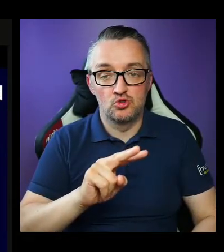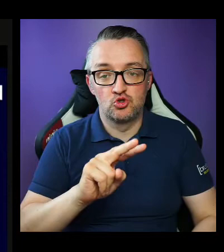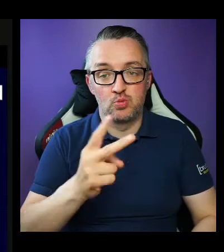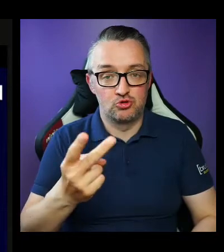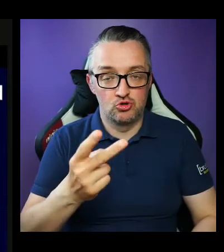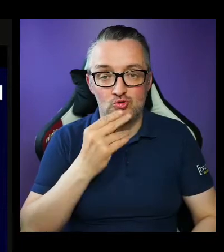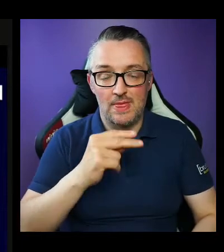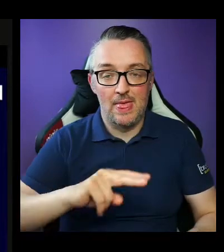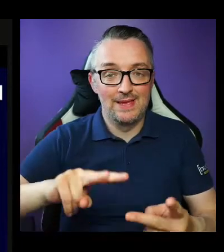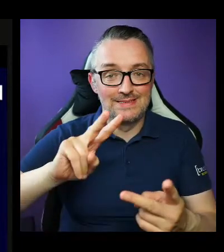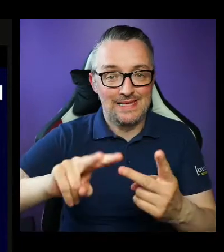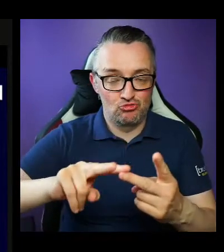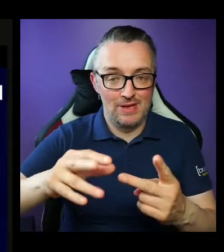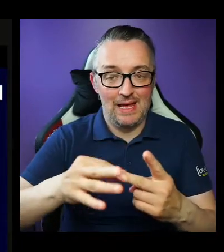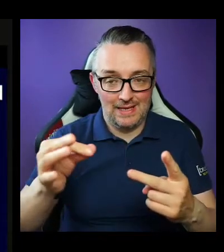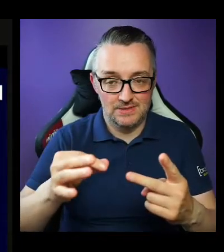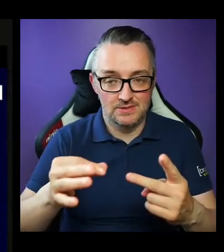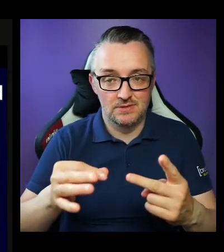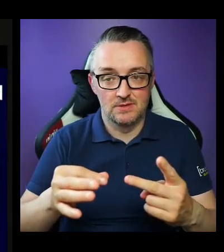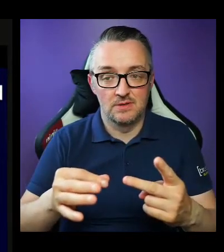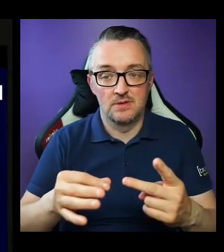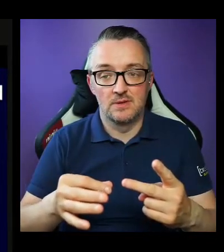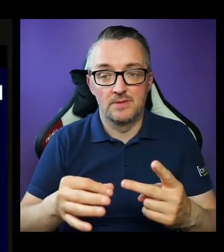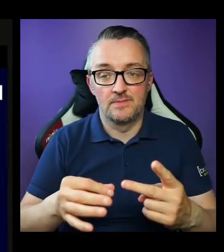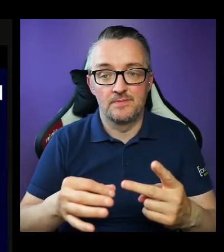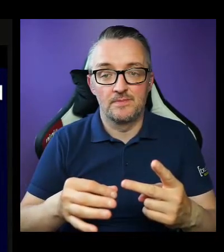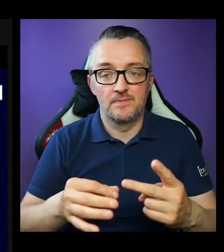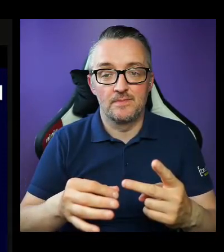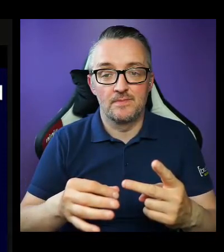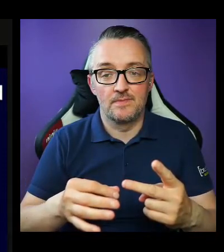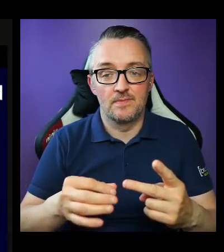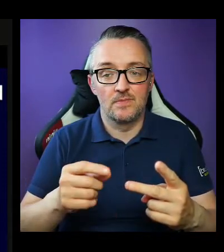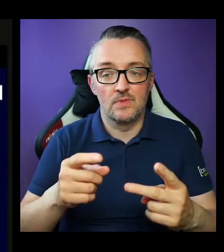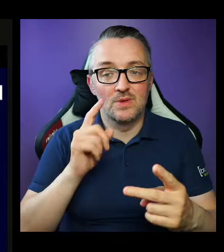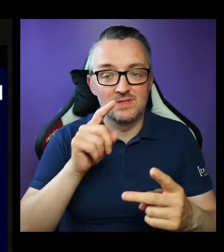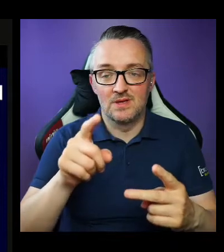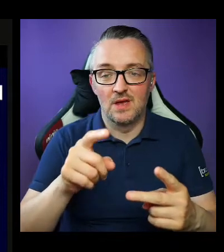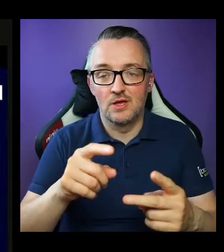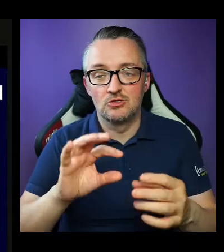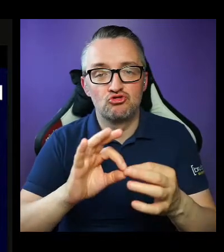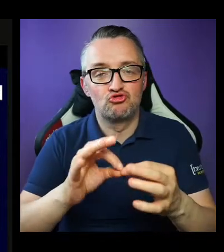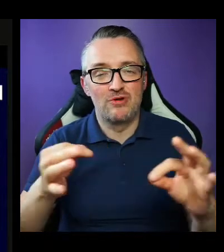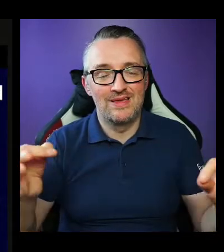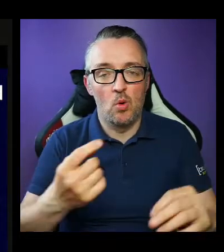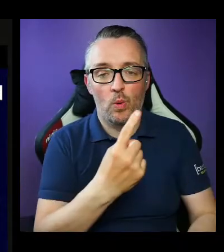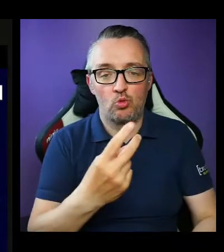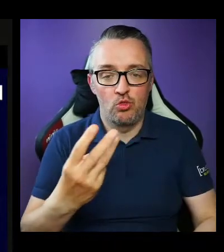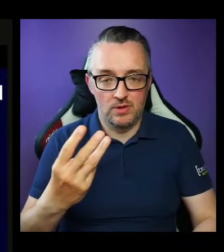index, and the partition key will be business ID in this case, and we'll say 1, 2, 3.